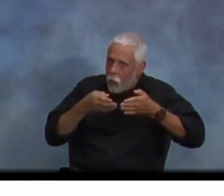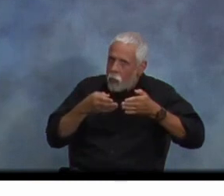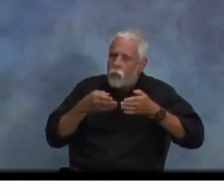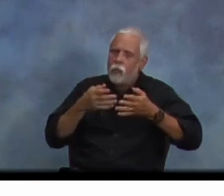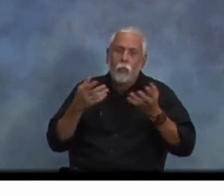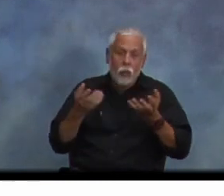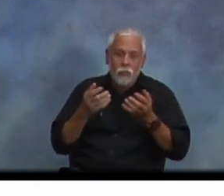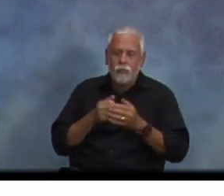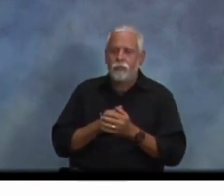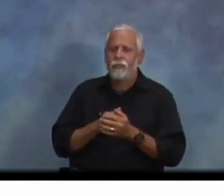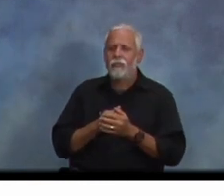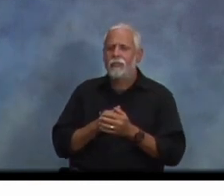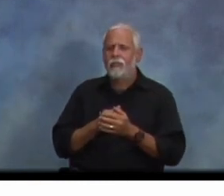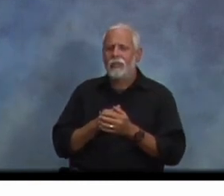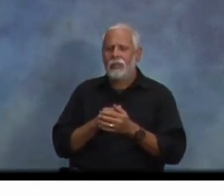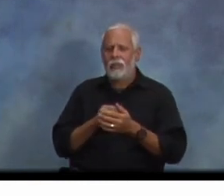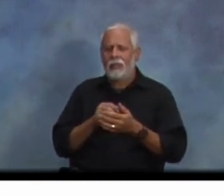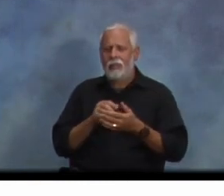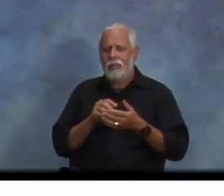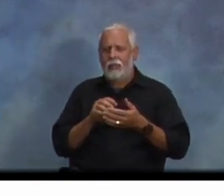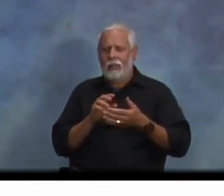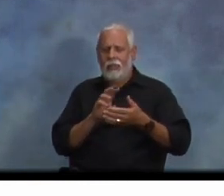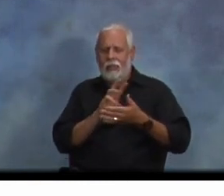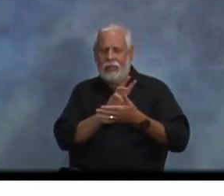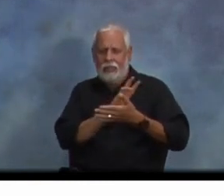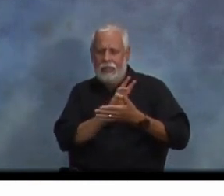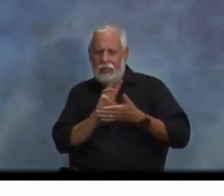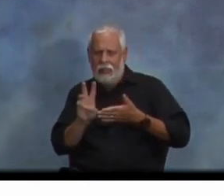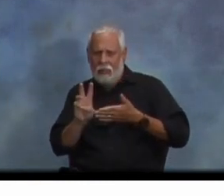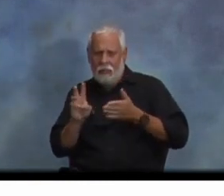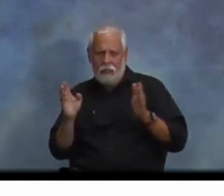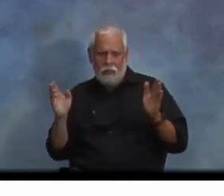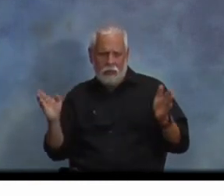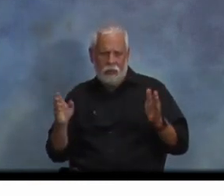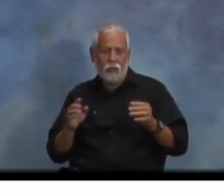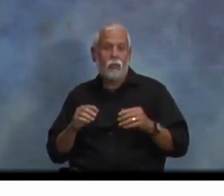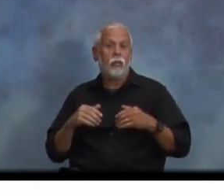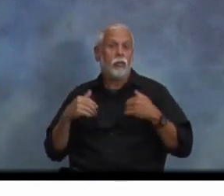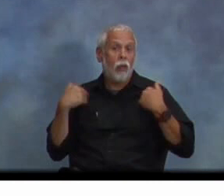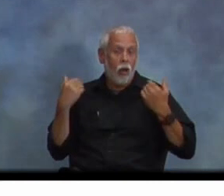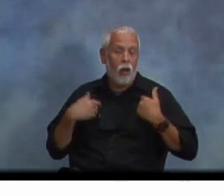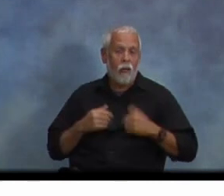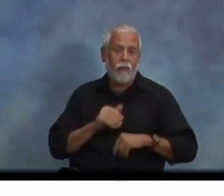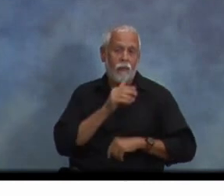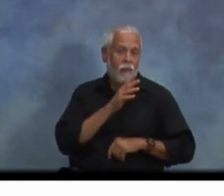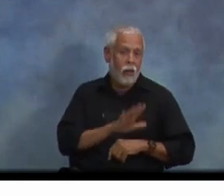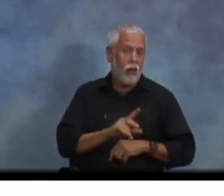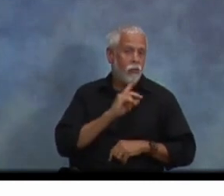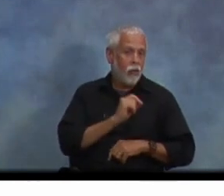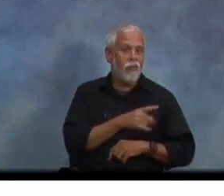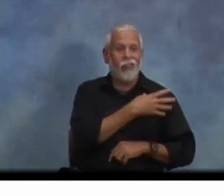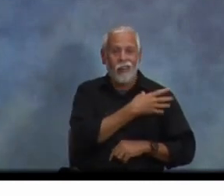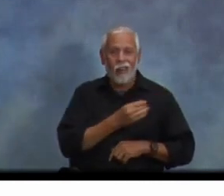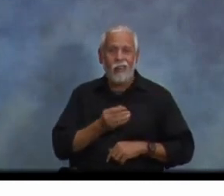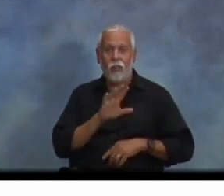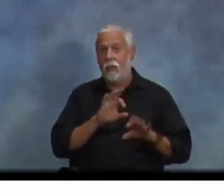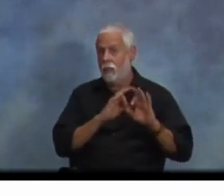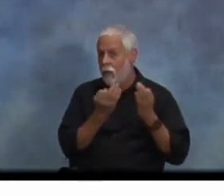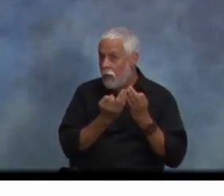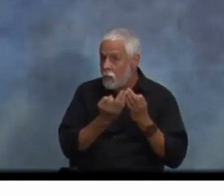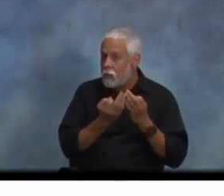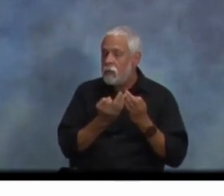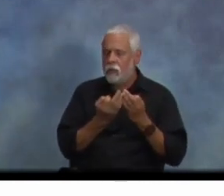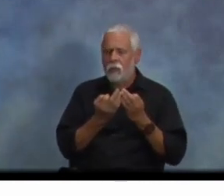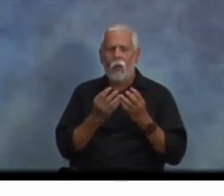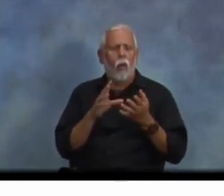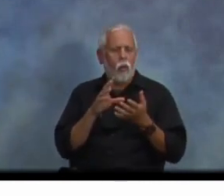on about 6 weeks focus for 5 to 11-year-olds and their families, and lots